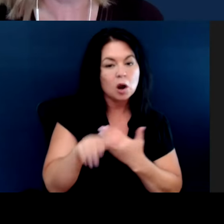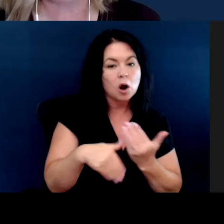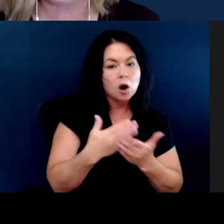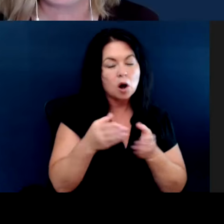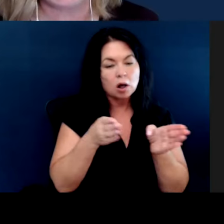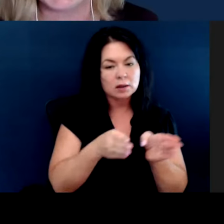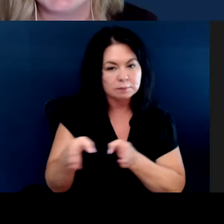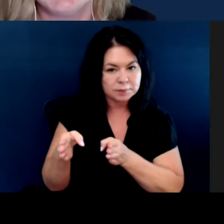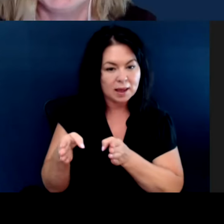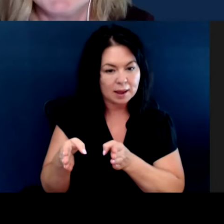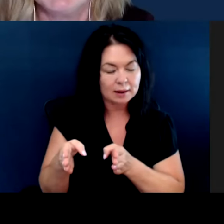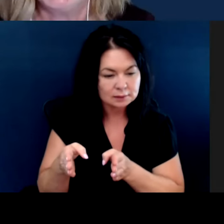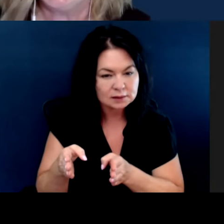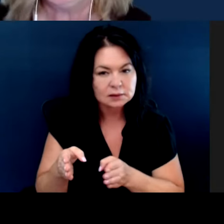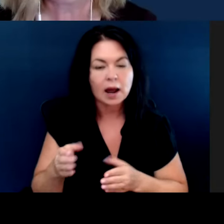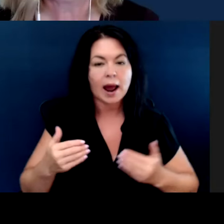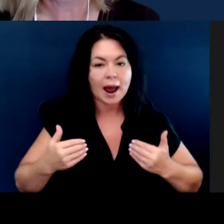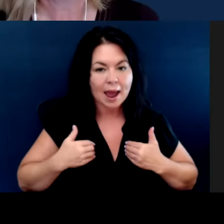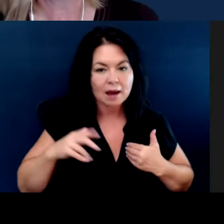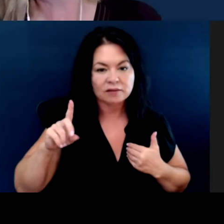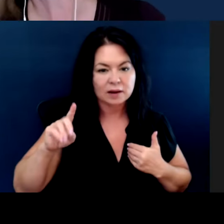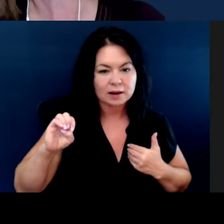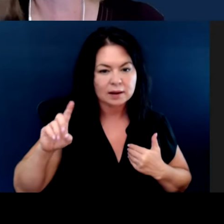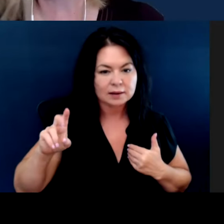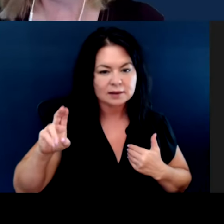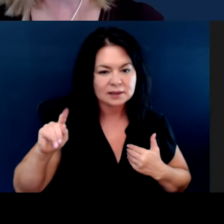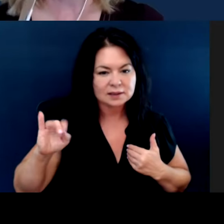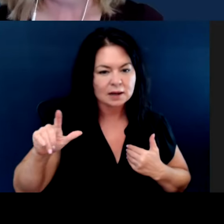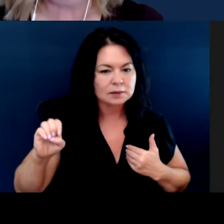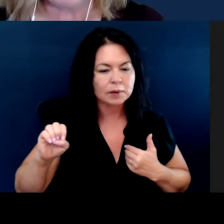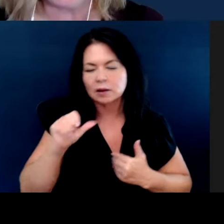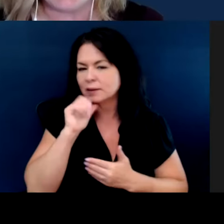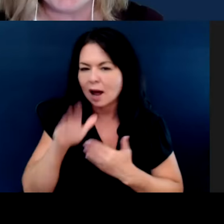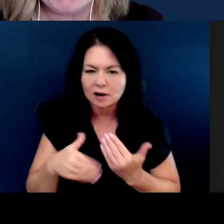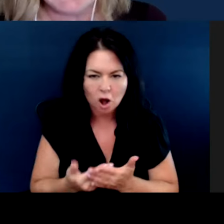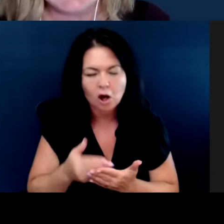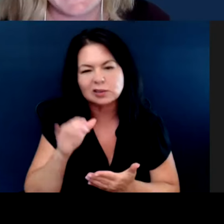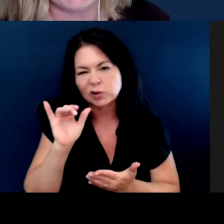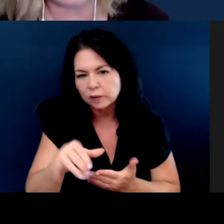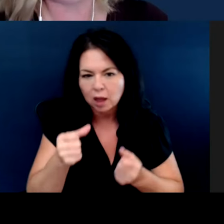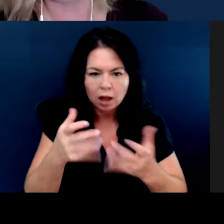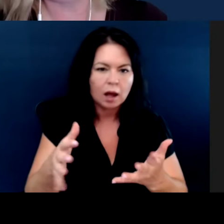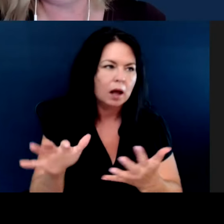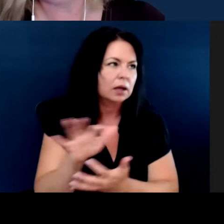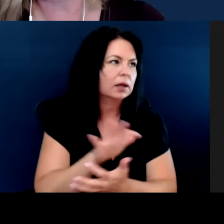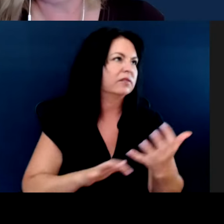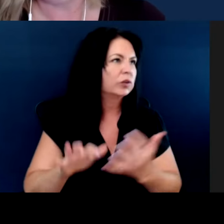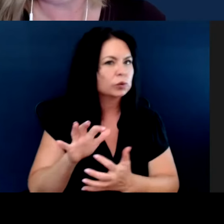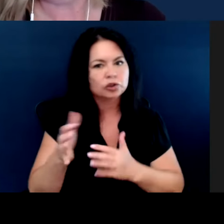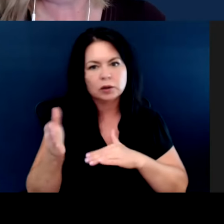will have a deductible phase, right? So we'll confuse you even more. Not all plans have a deductible